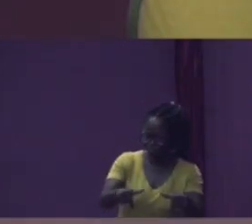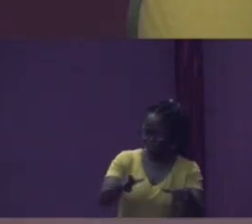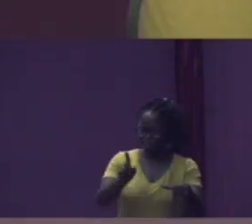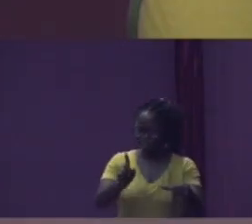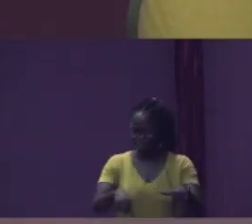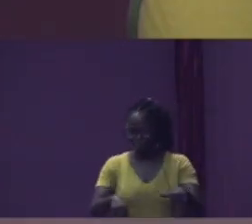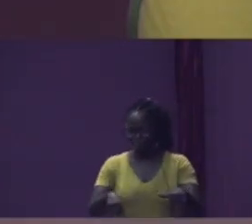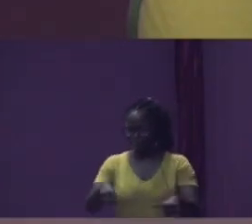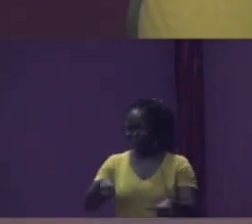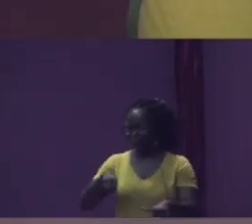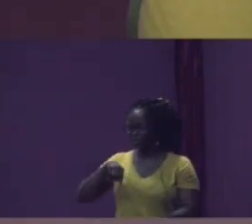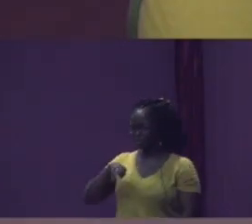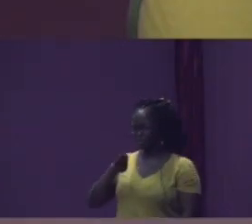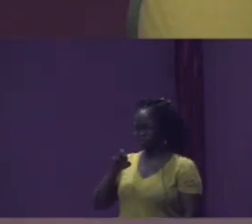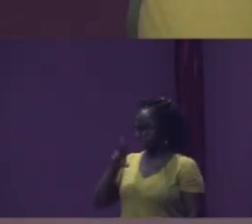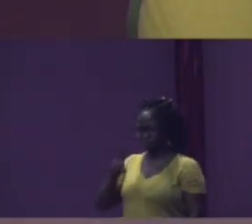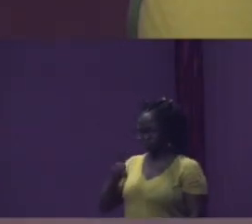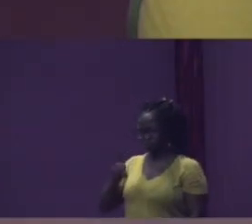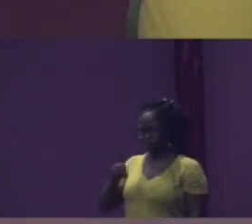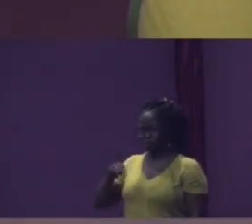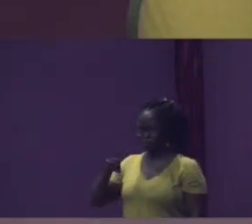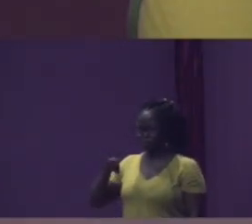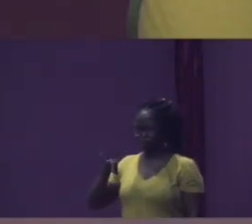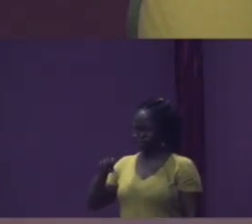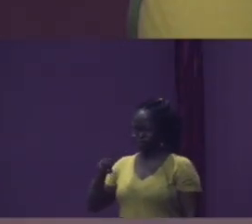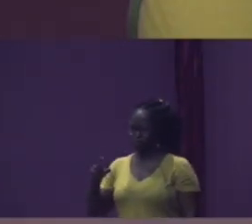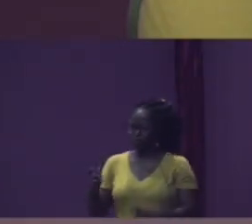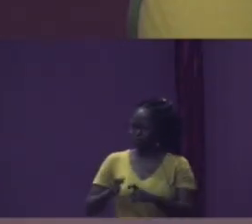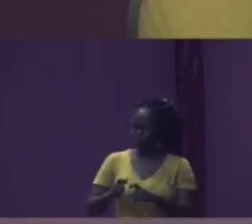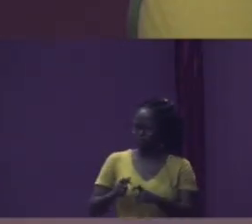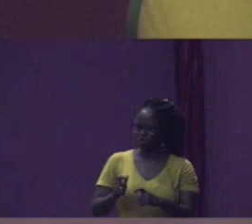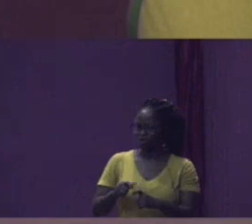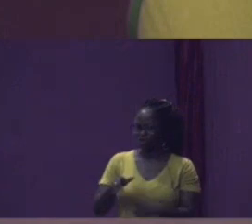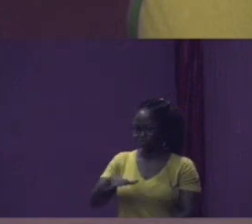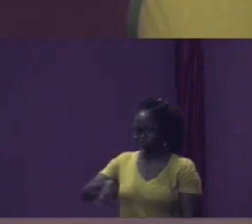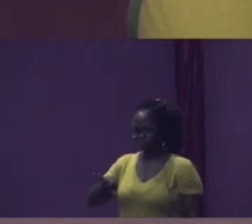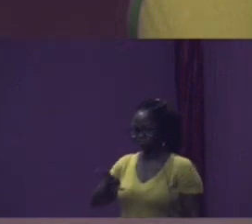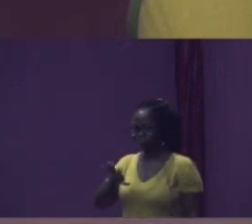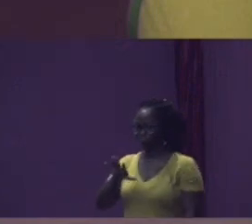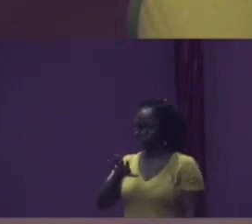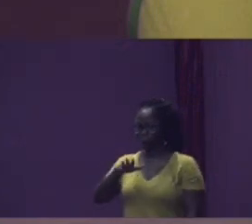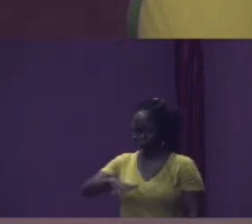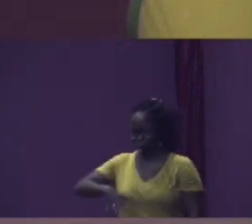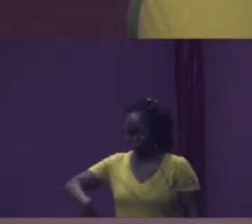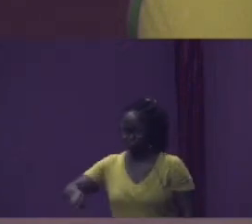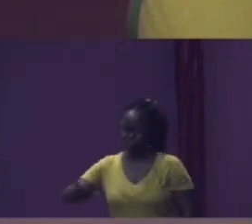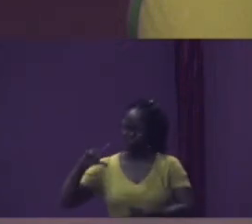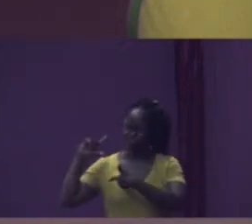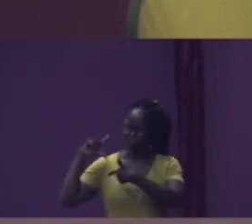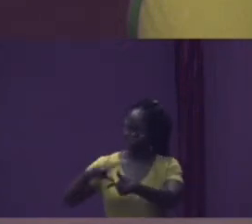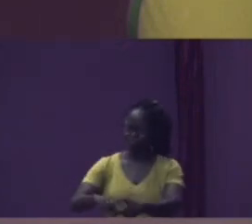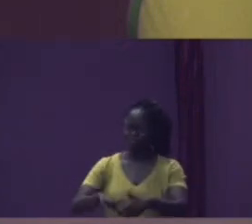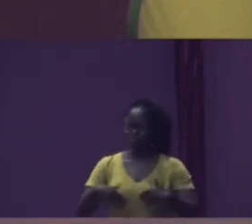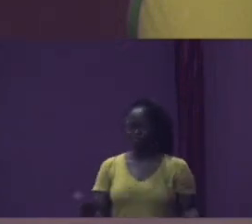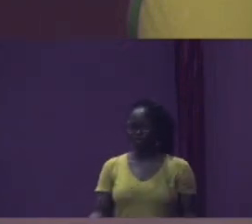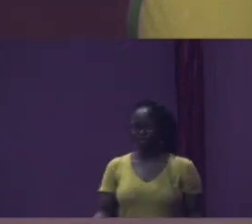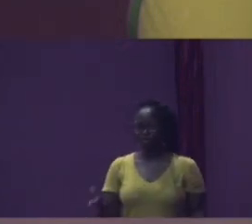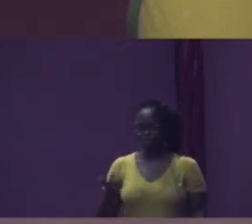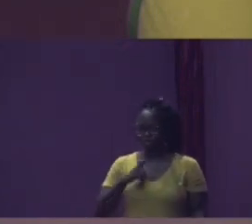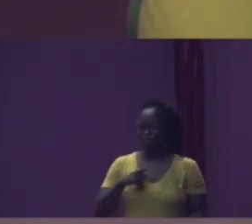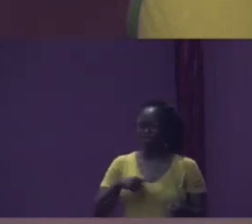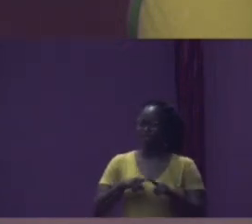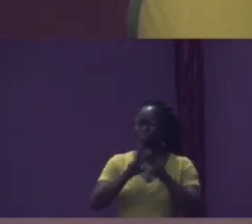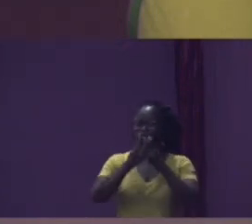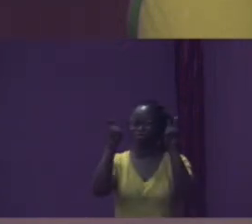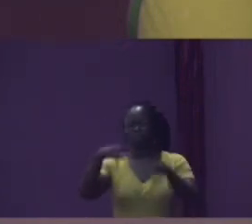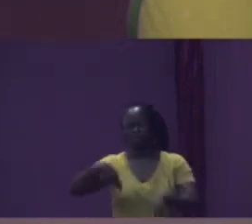because many of the young nurses and midwives that I work with come from villages and are from the